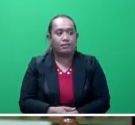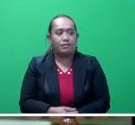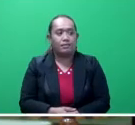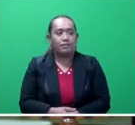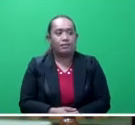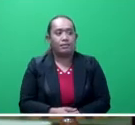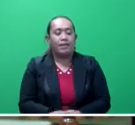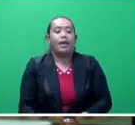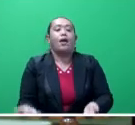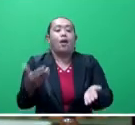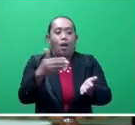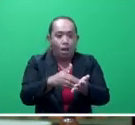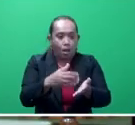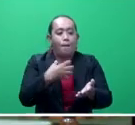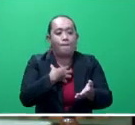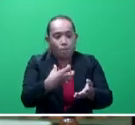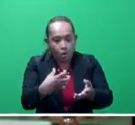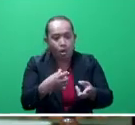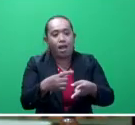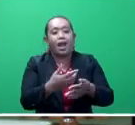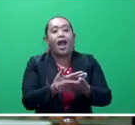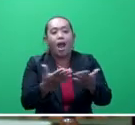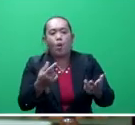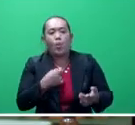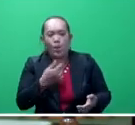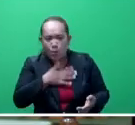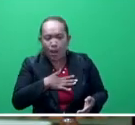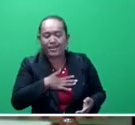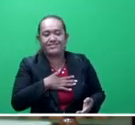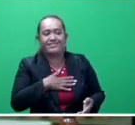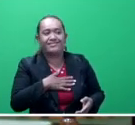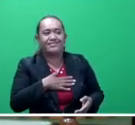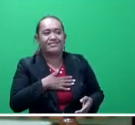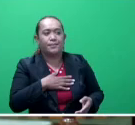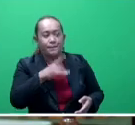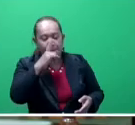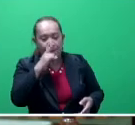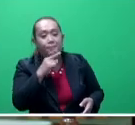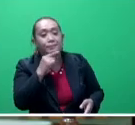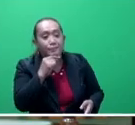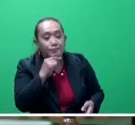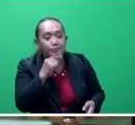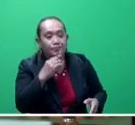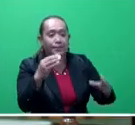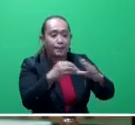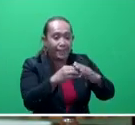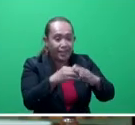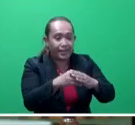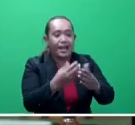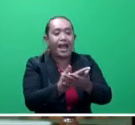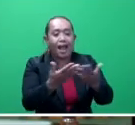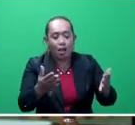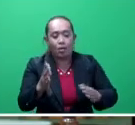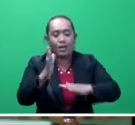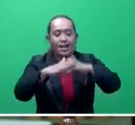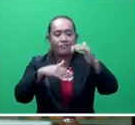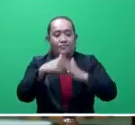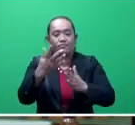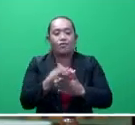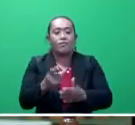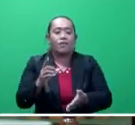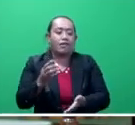to encourage the banks to lend, we know that some of these loans can go bad. So for the comfort of the financial